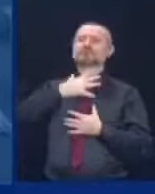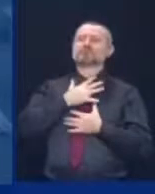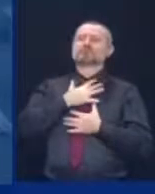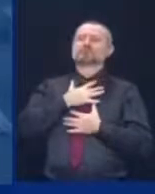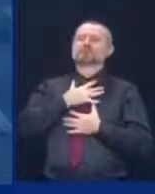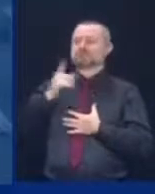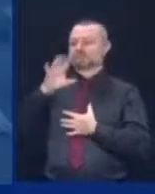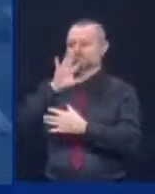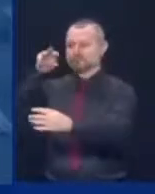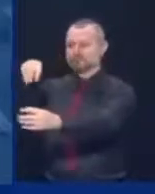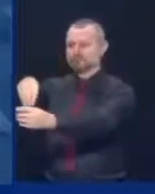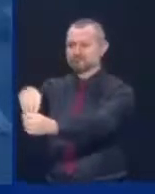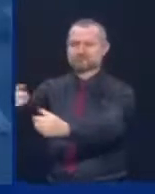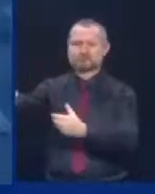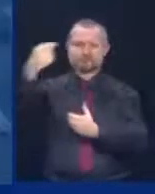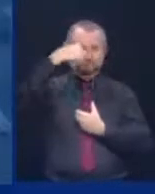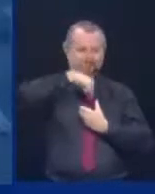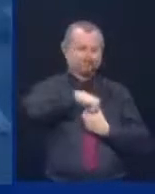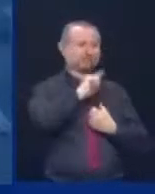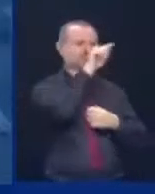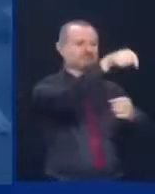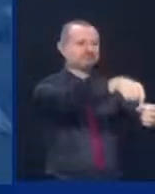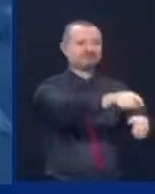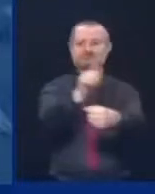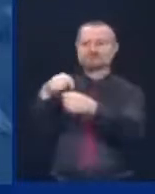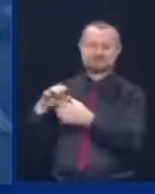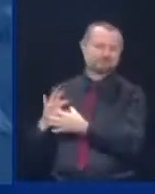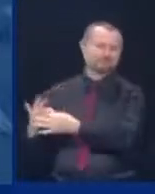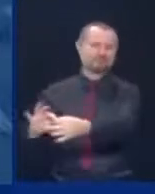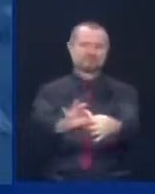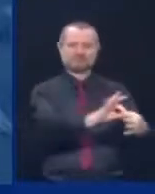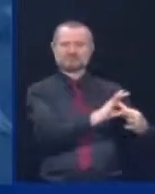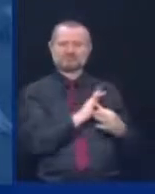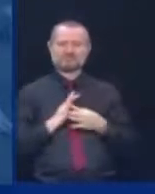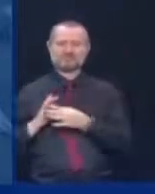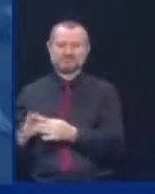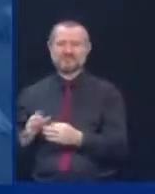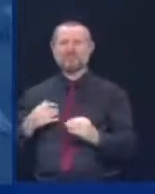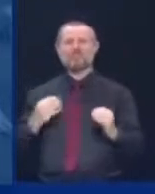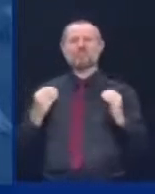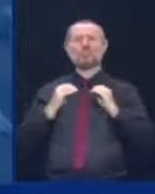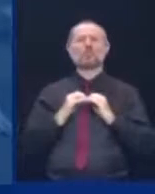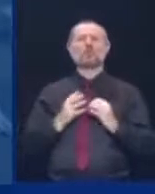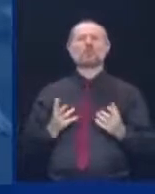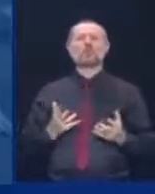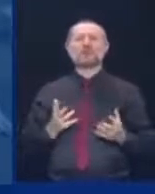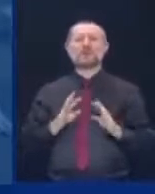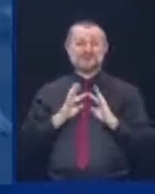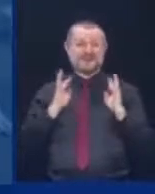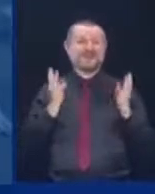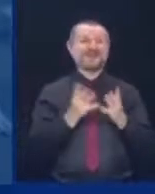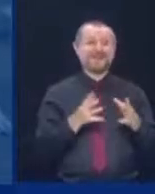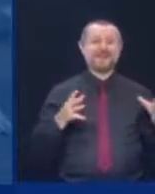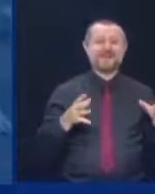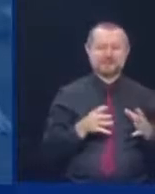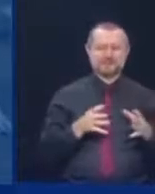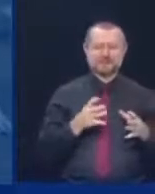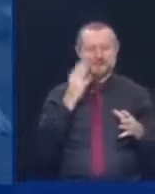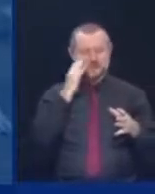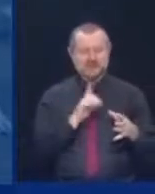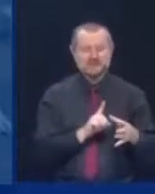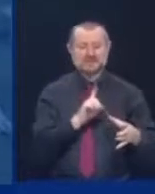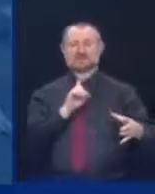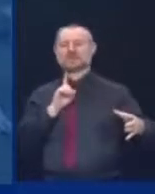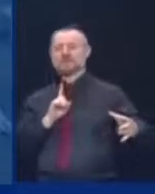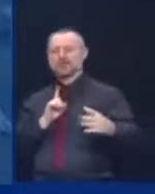in a way that is even deeper than just the proximate location of sitting next to someone. Yeah, Mariah's